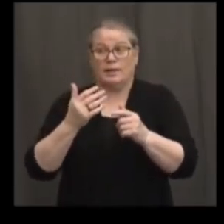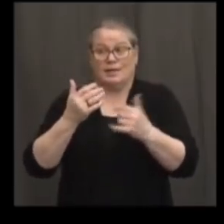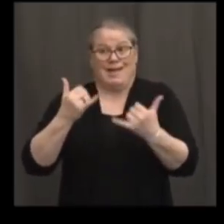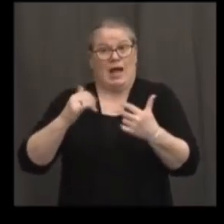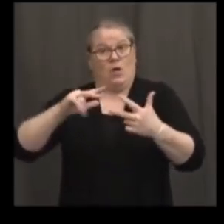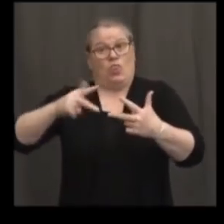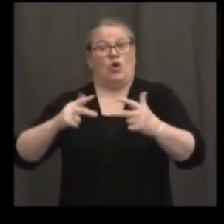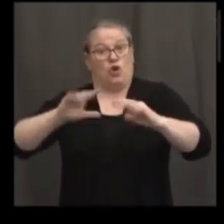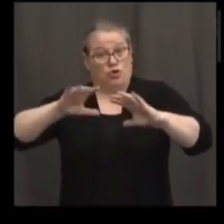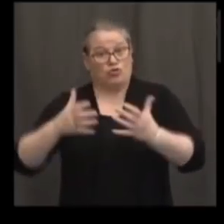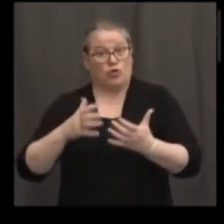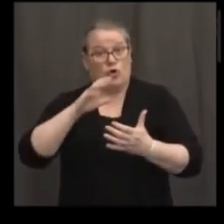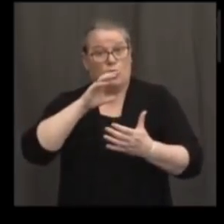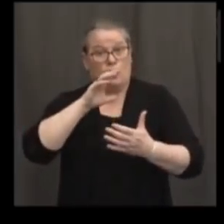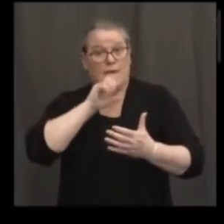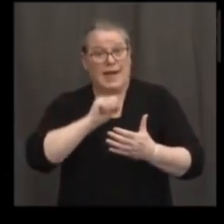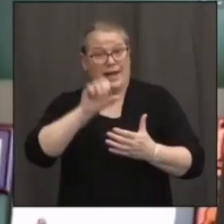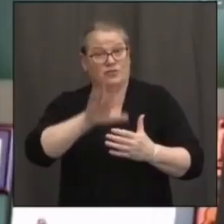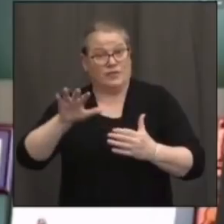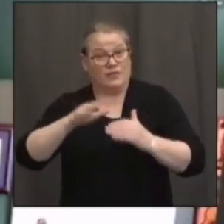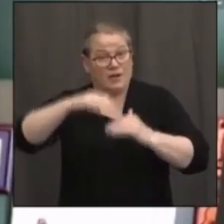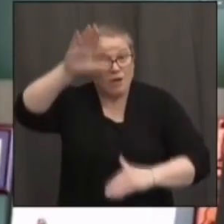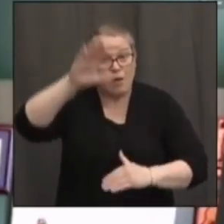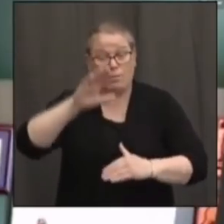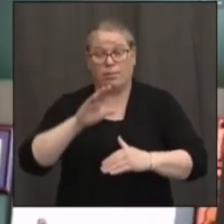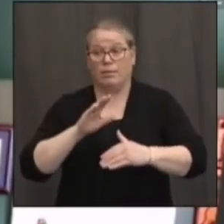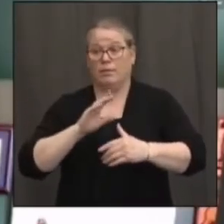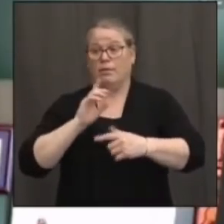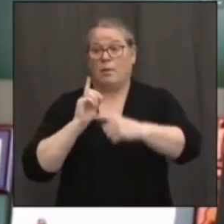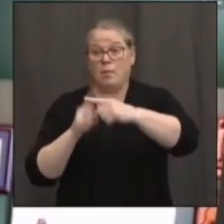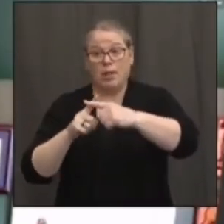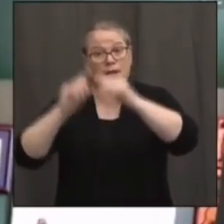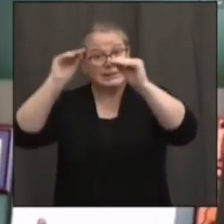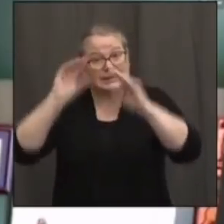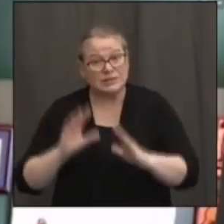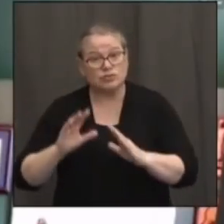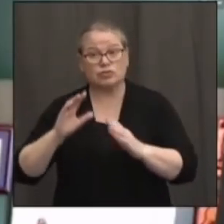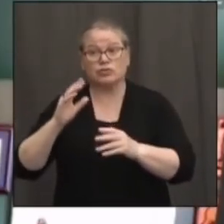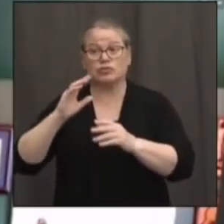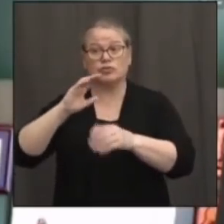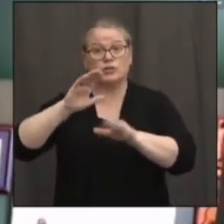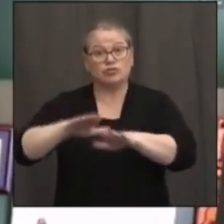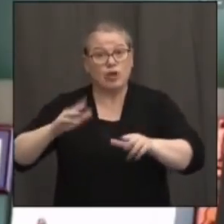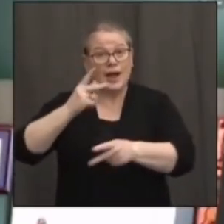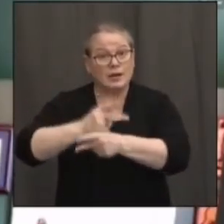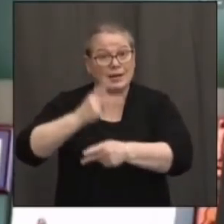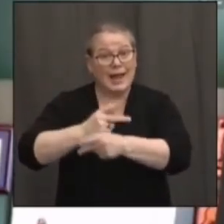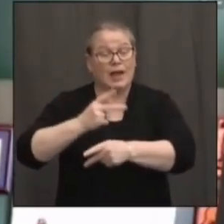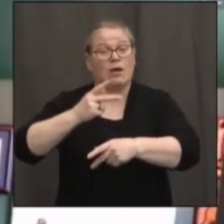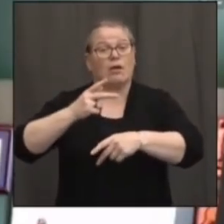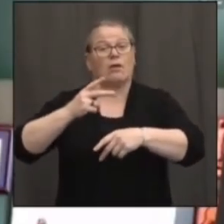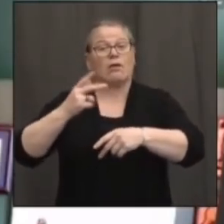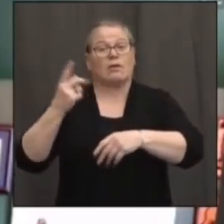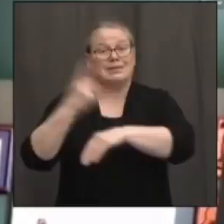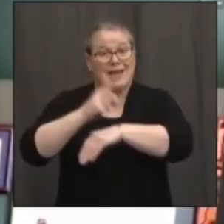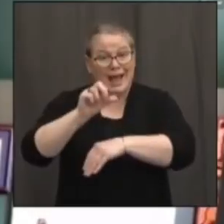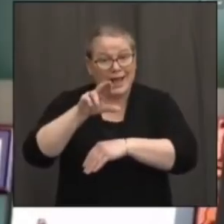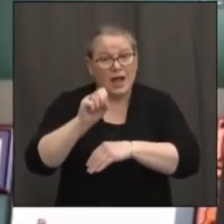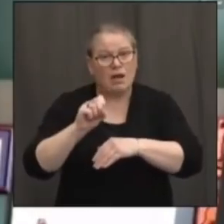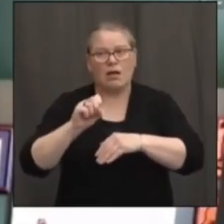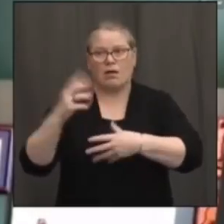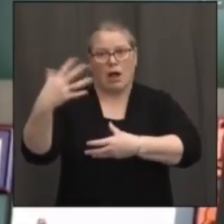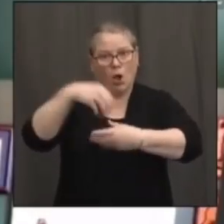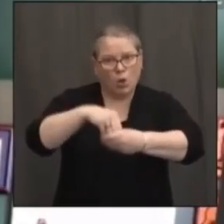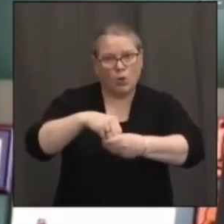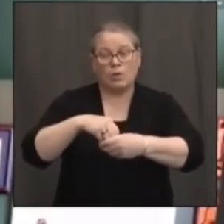of residents of Connecticut and to the teachers and child care providers, but also because of the Johnson & Johnson vaccine, which we'll now have